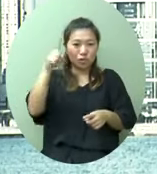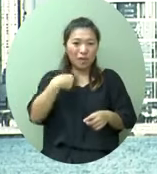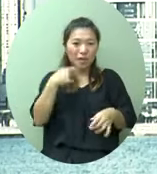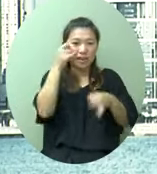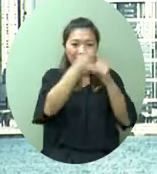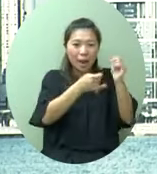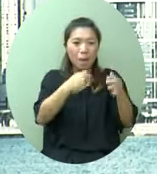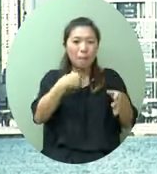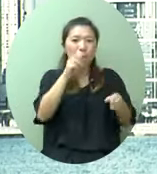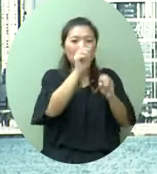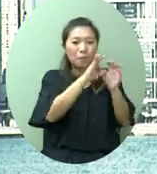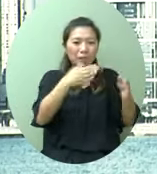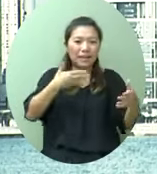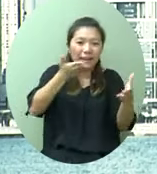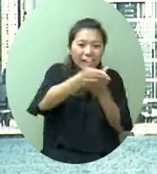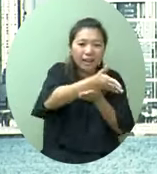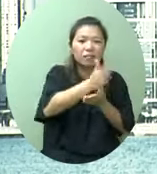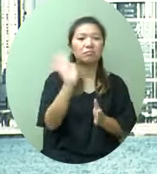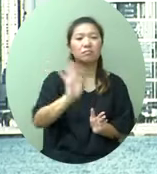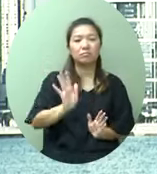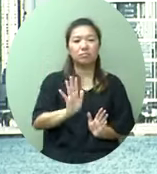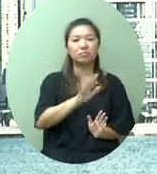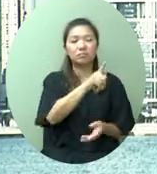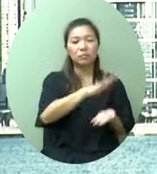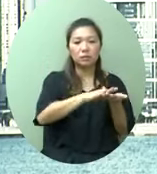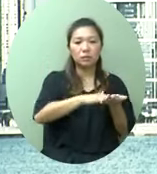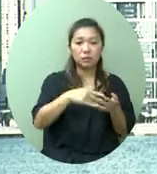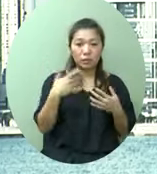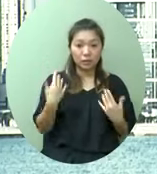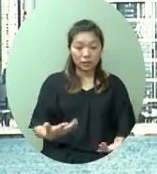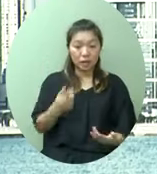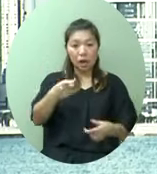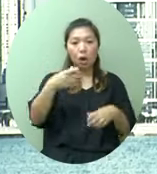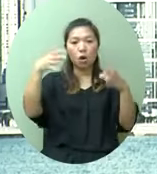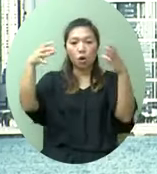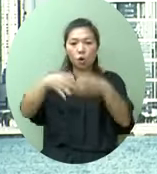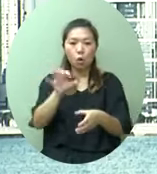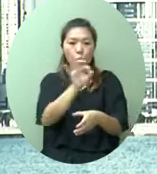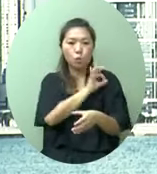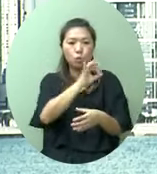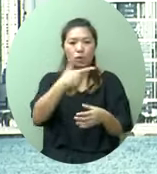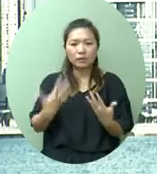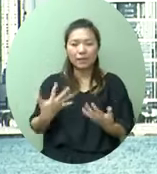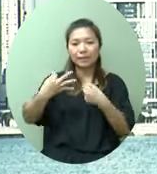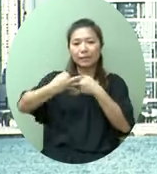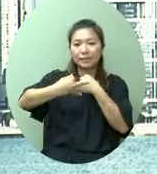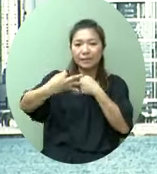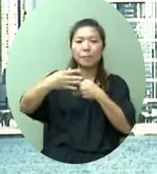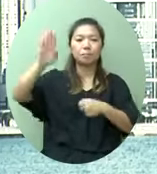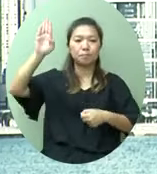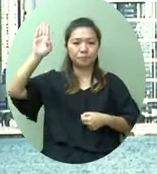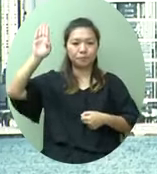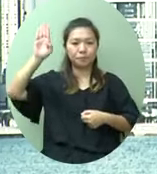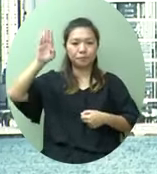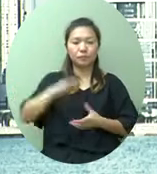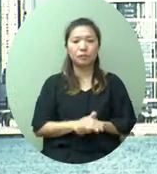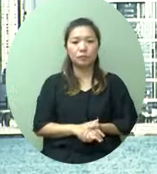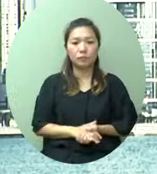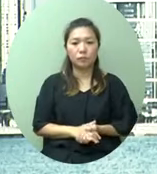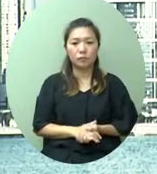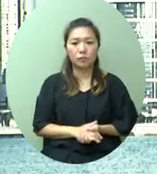council members. Right now, we are in the third batch. We still have another batch of serving district council members who will